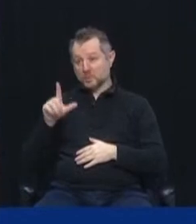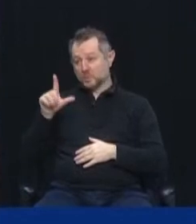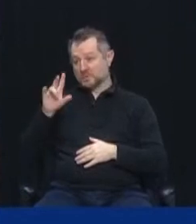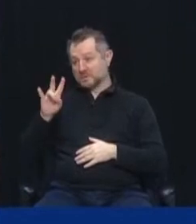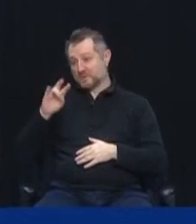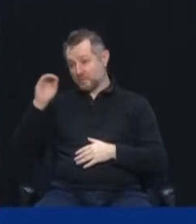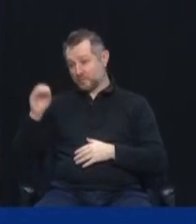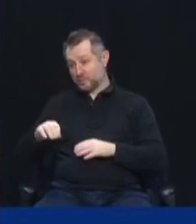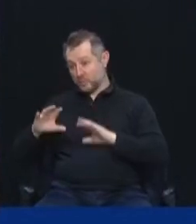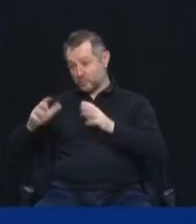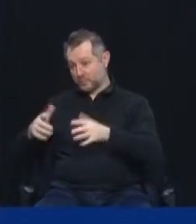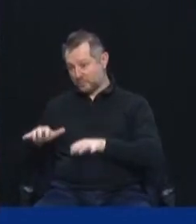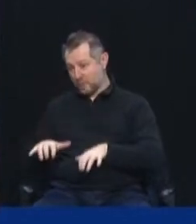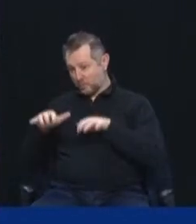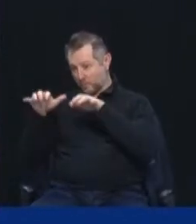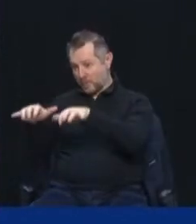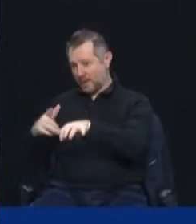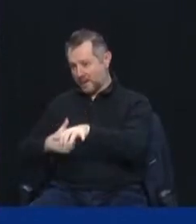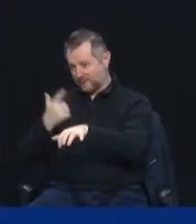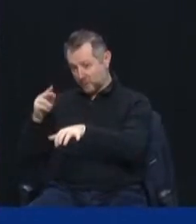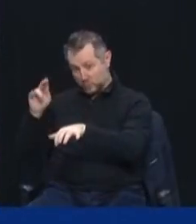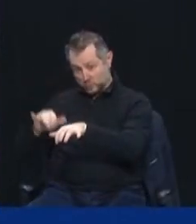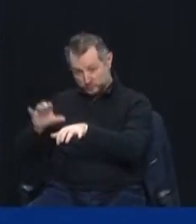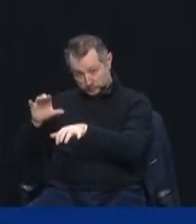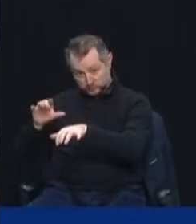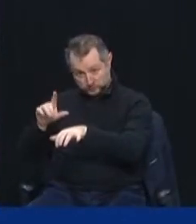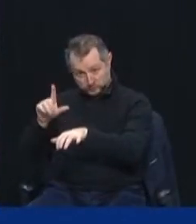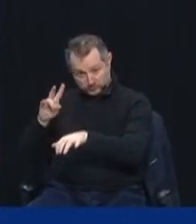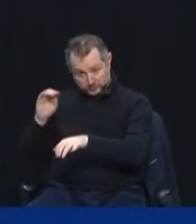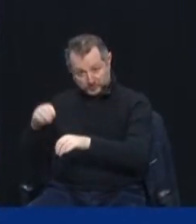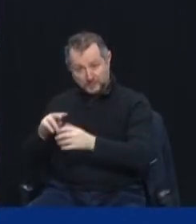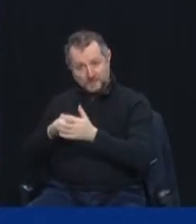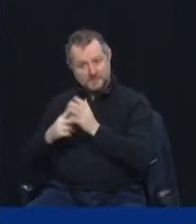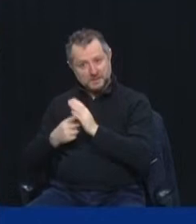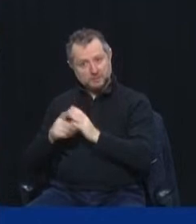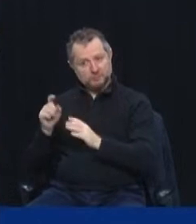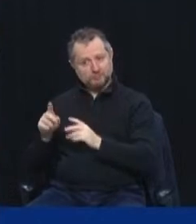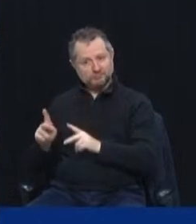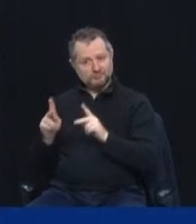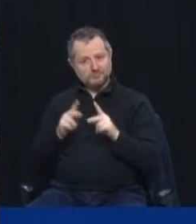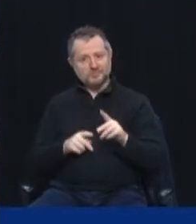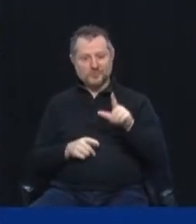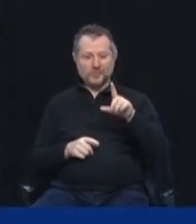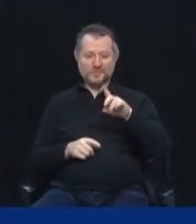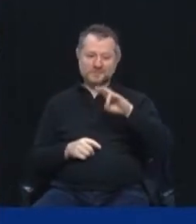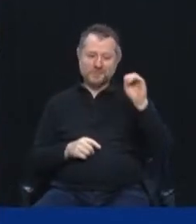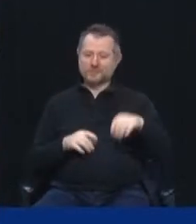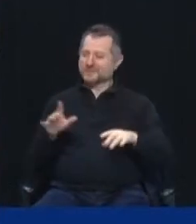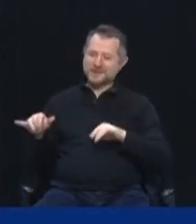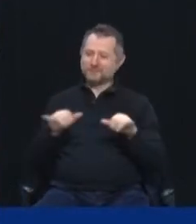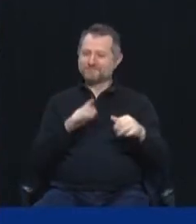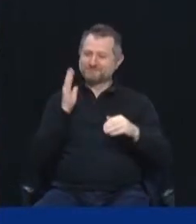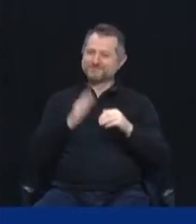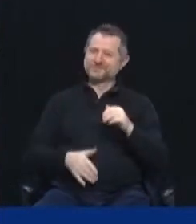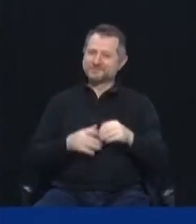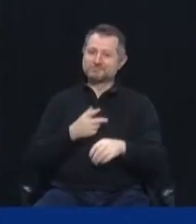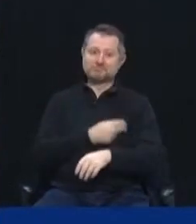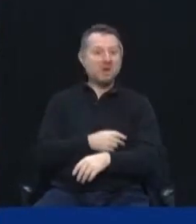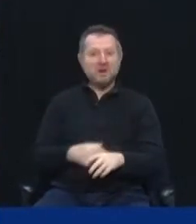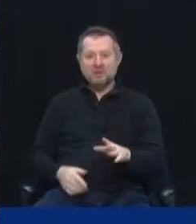27% of the population. Well, then they should be 27% of the vaccines, right? There are